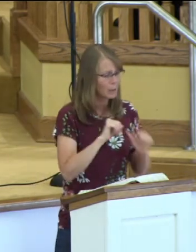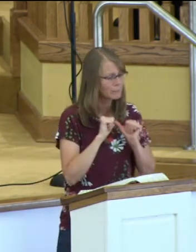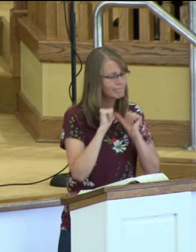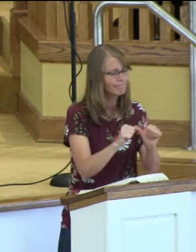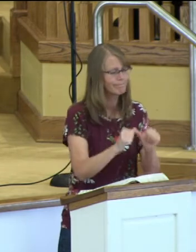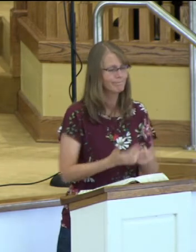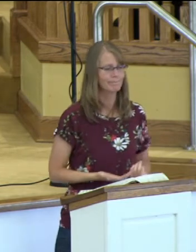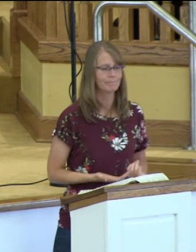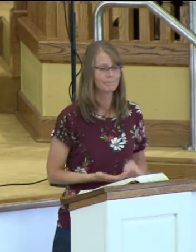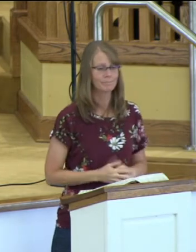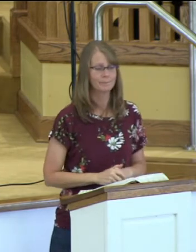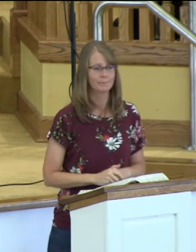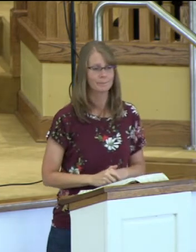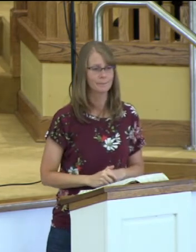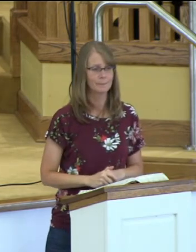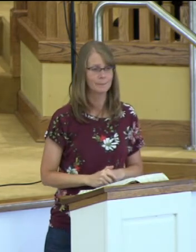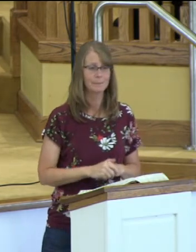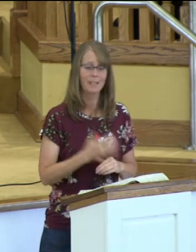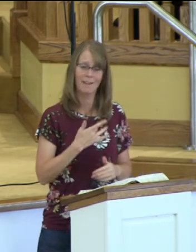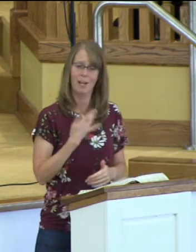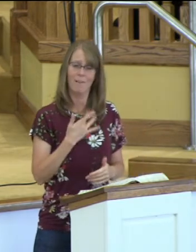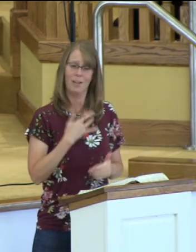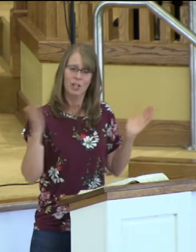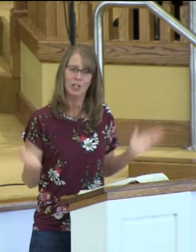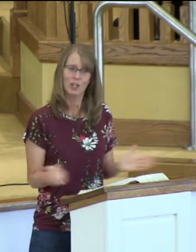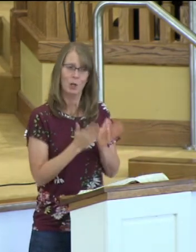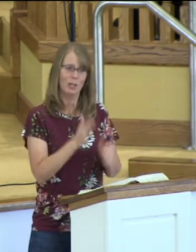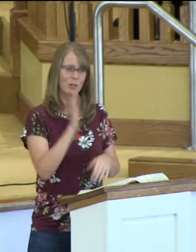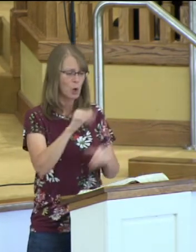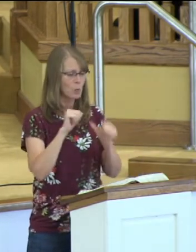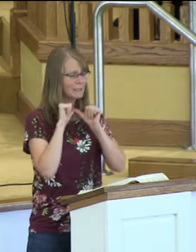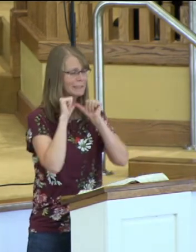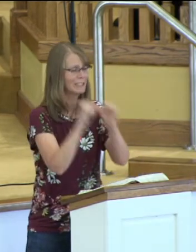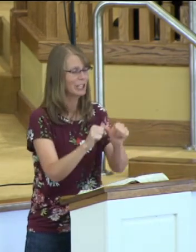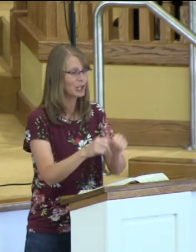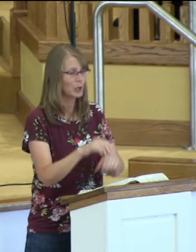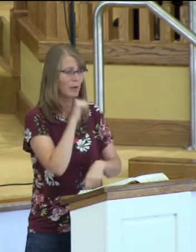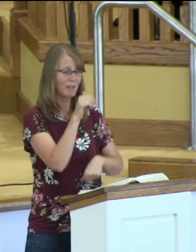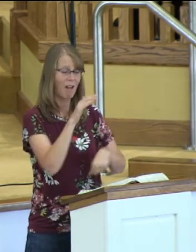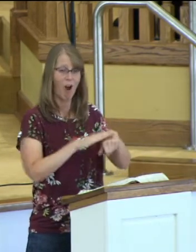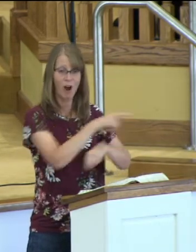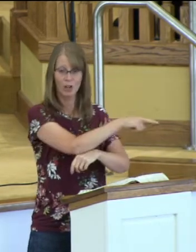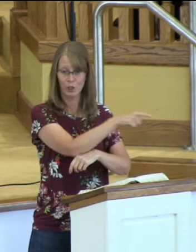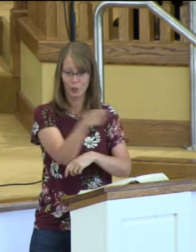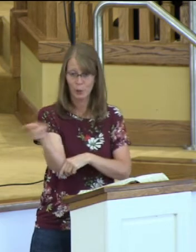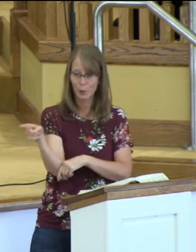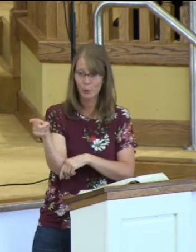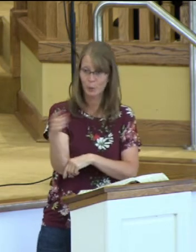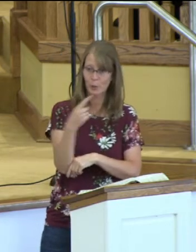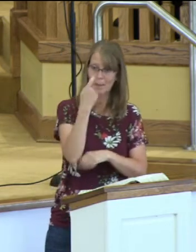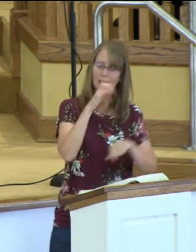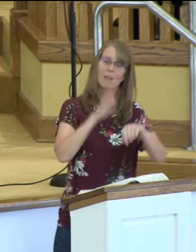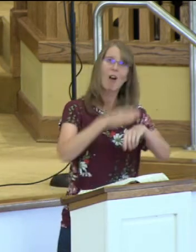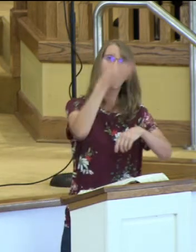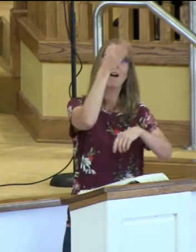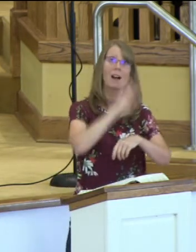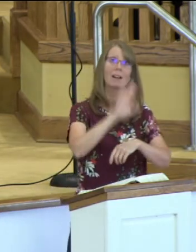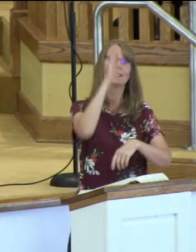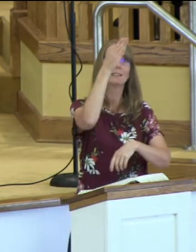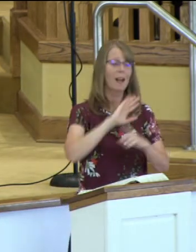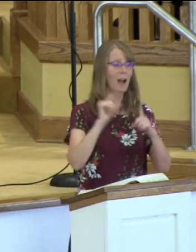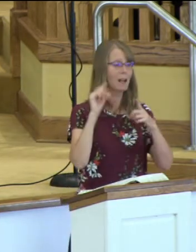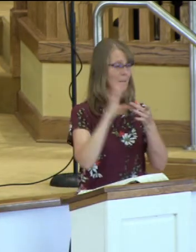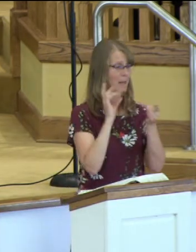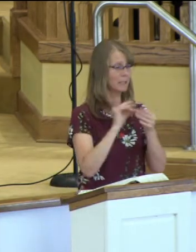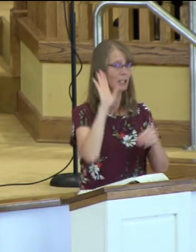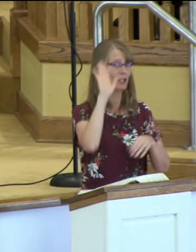on. Be encouraged. It will continue on. It is not on you, for it is on God. It is God's message. It is